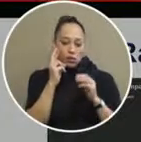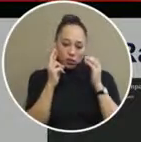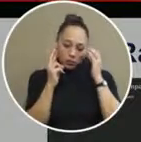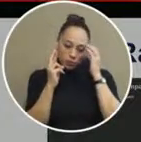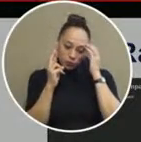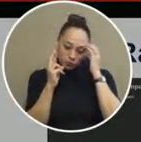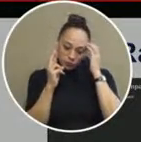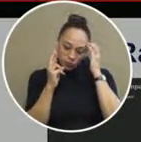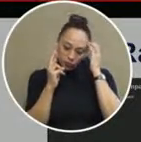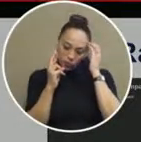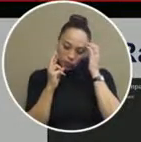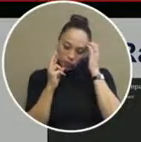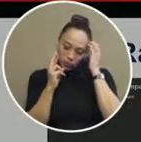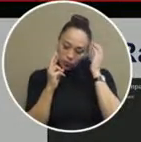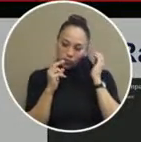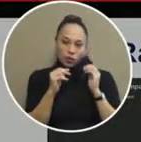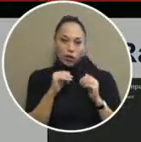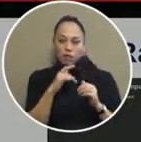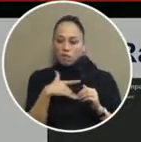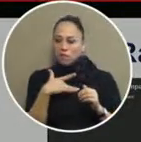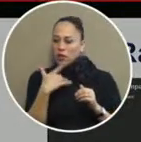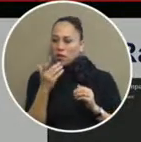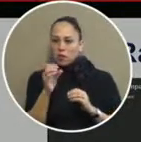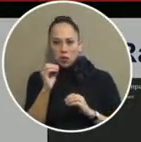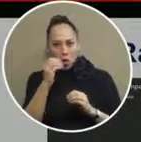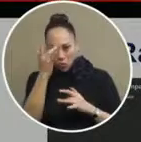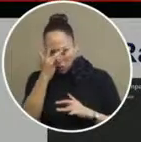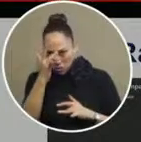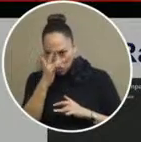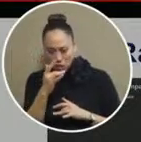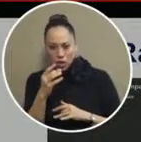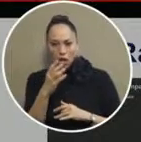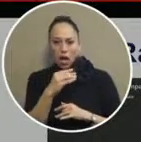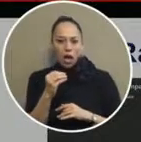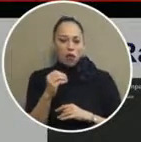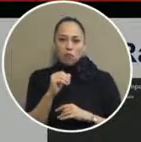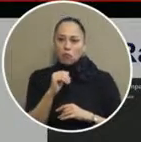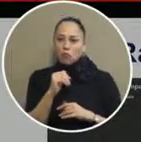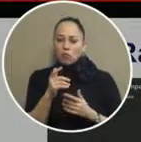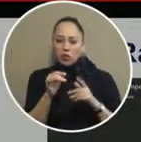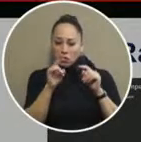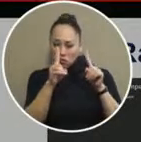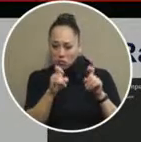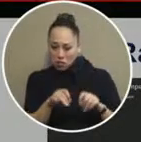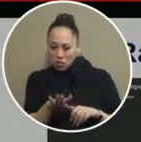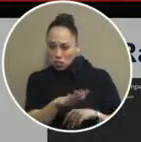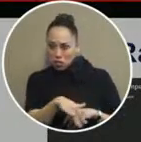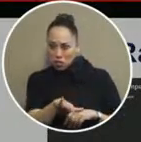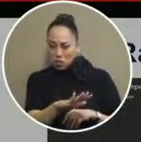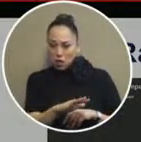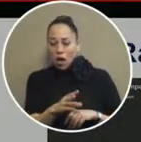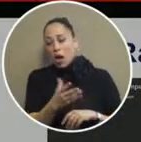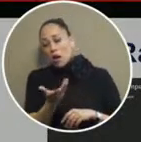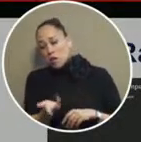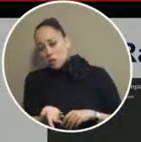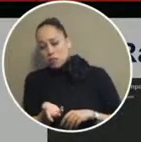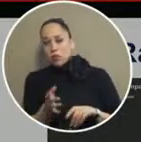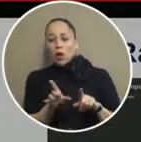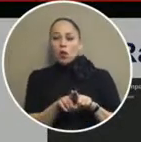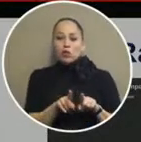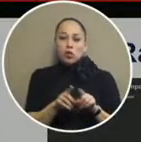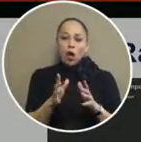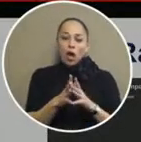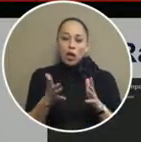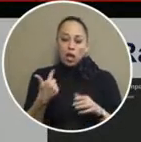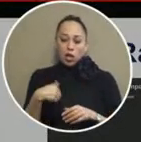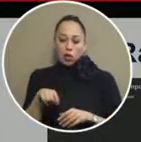of not exhibiting symptoms and we haven't tested those minors, or also because a lot of